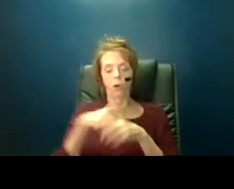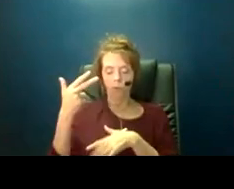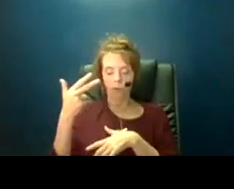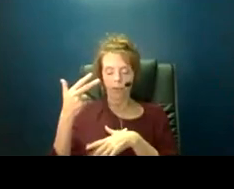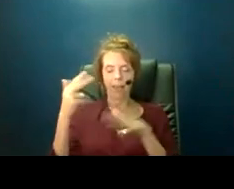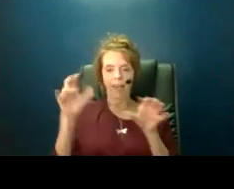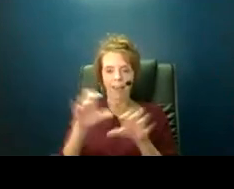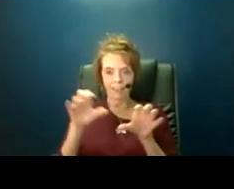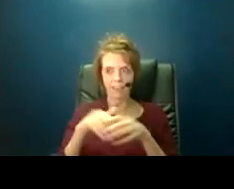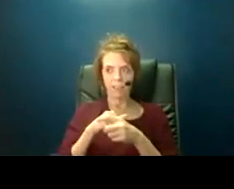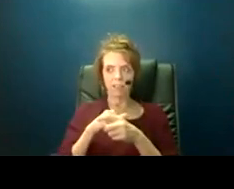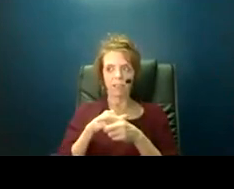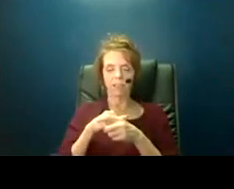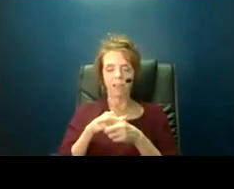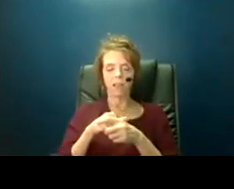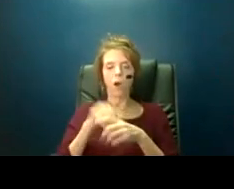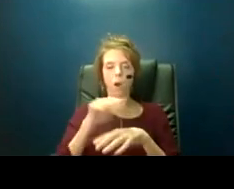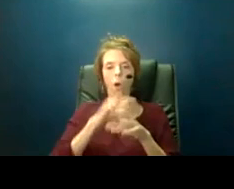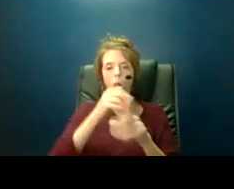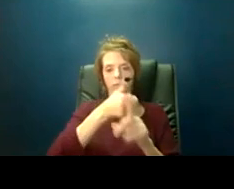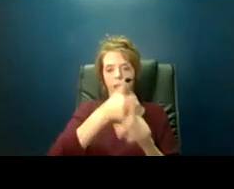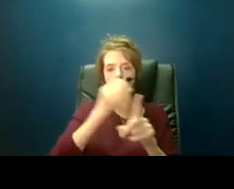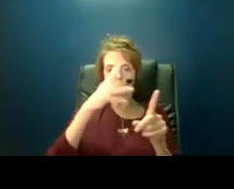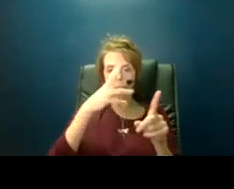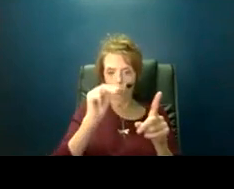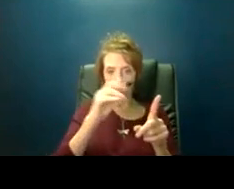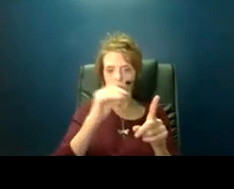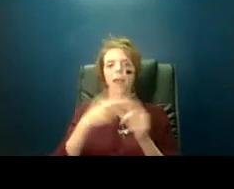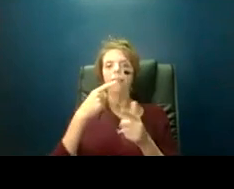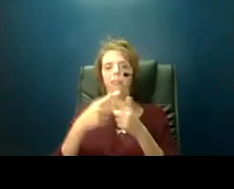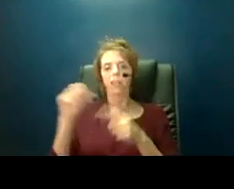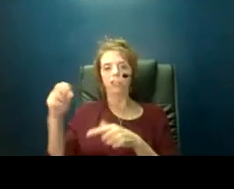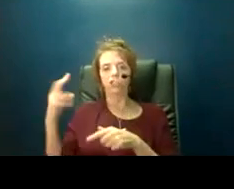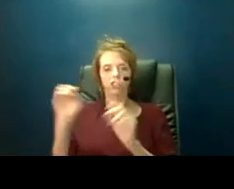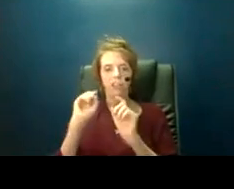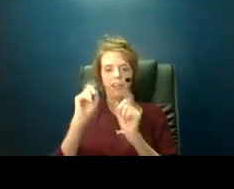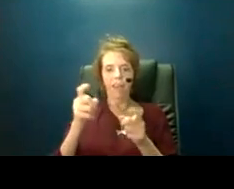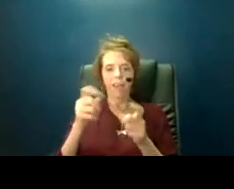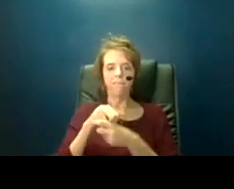3 activities kind of on their own, and then she gave